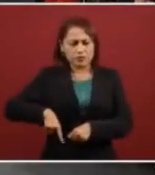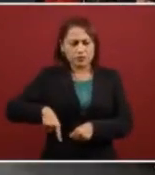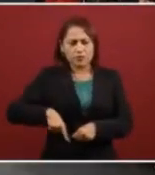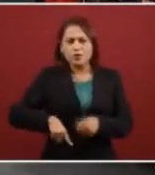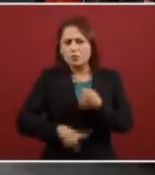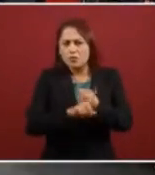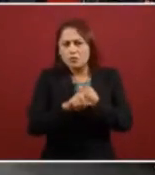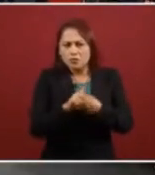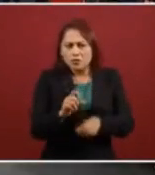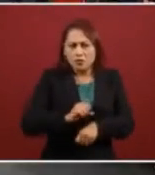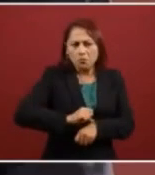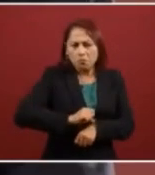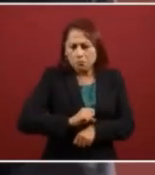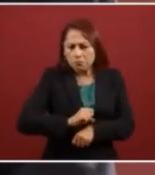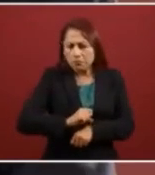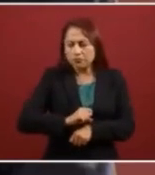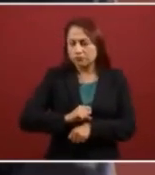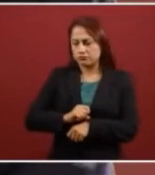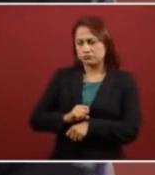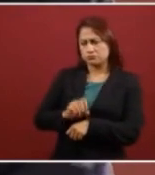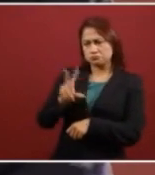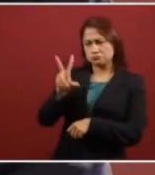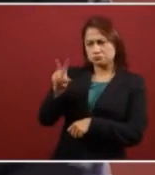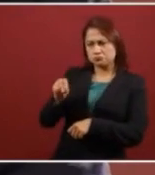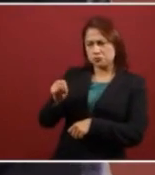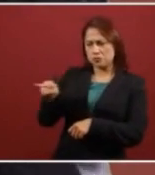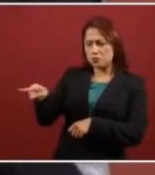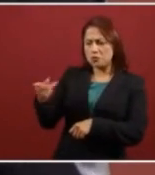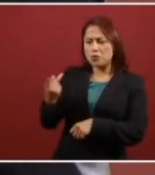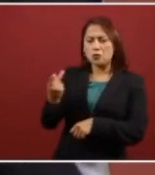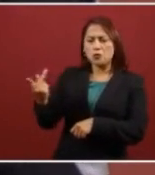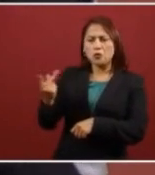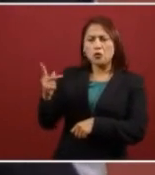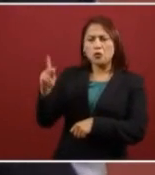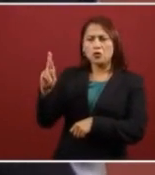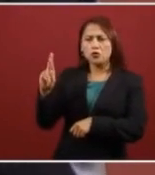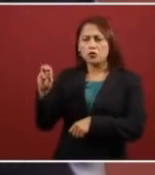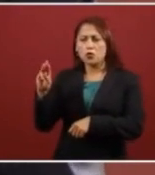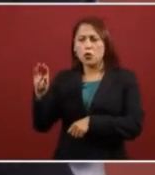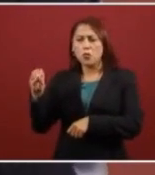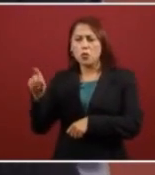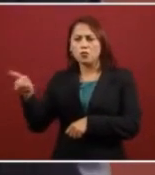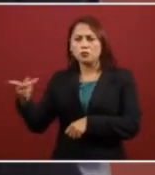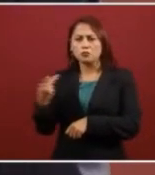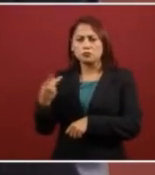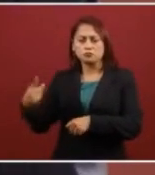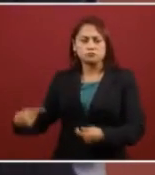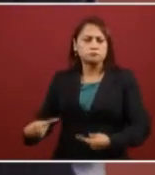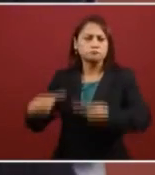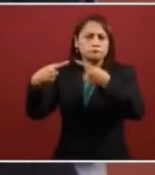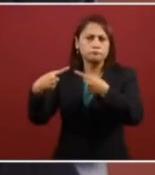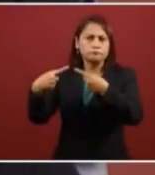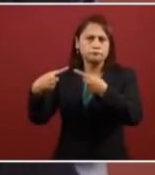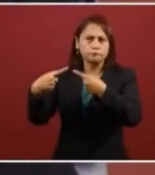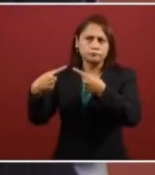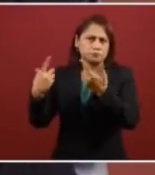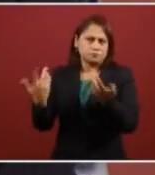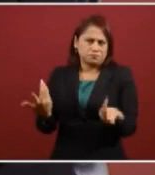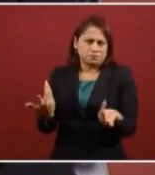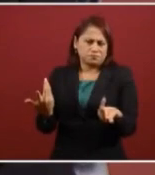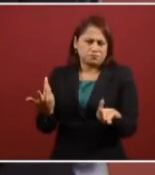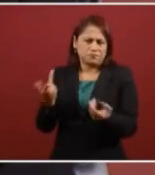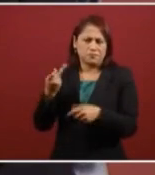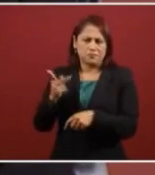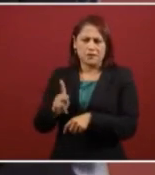the differences were Alfonso Romo, with Alfonso Romo. Pero yo no veo que exista conflicto de